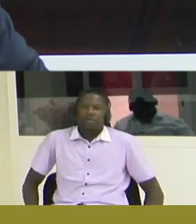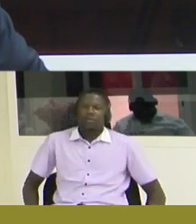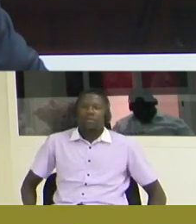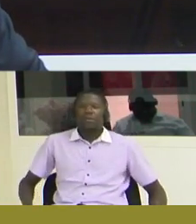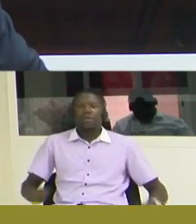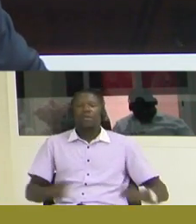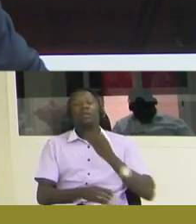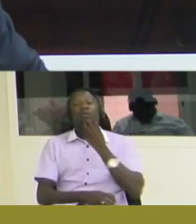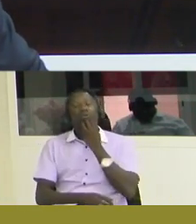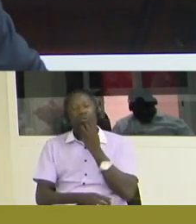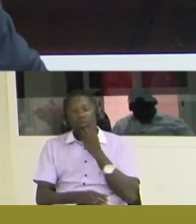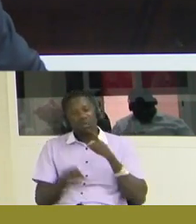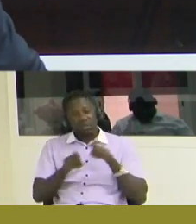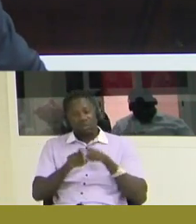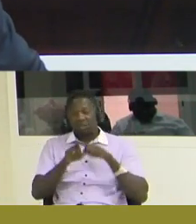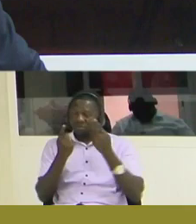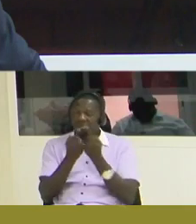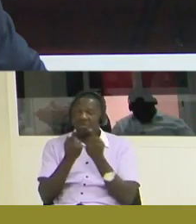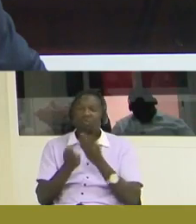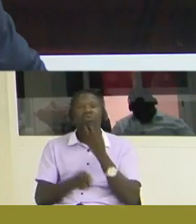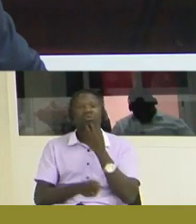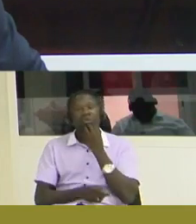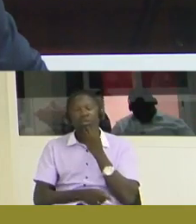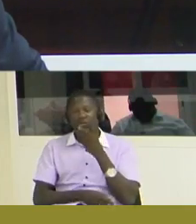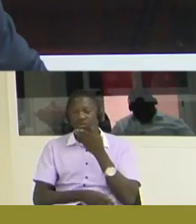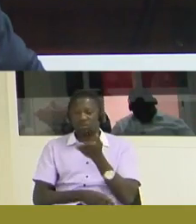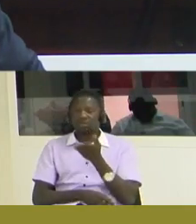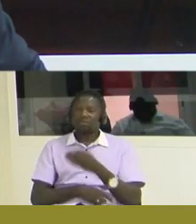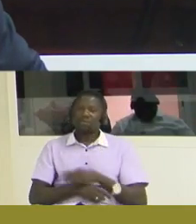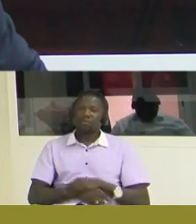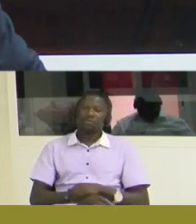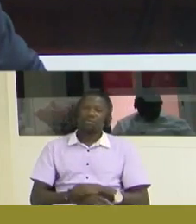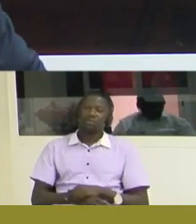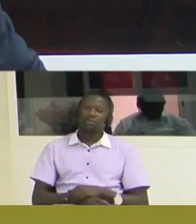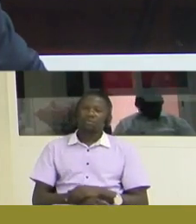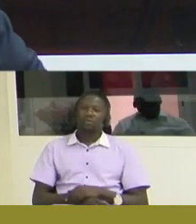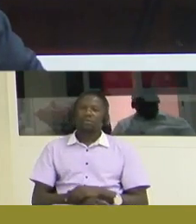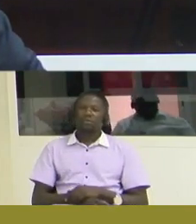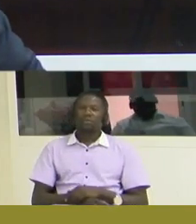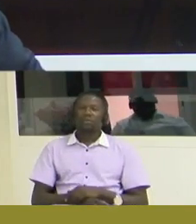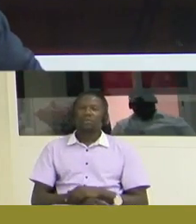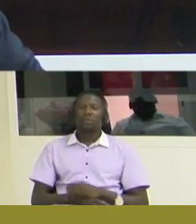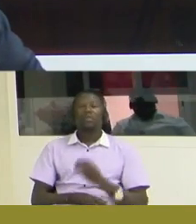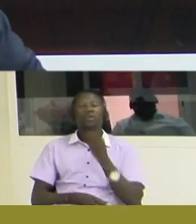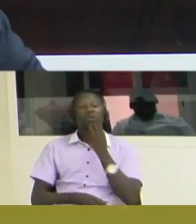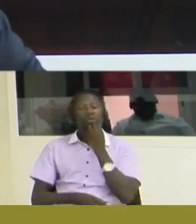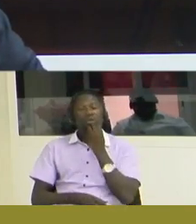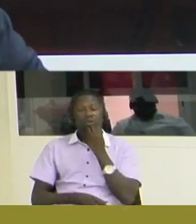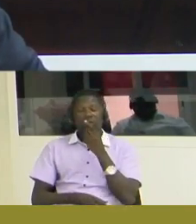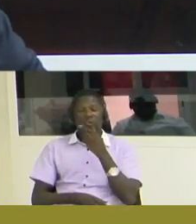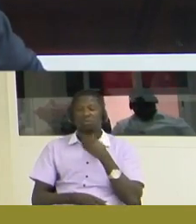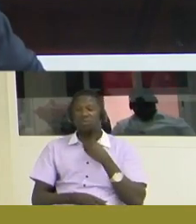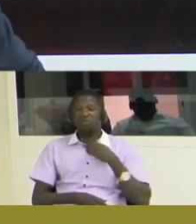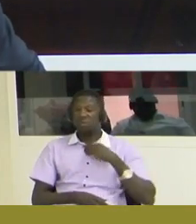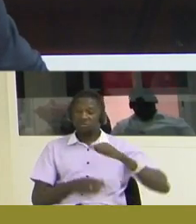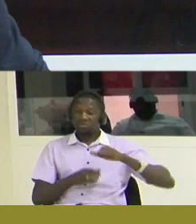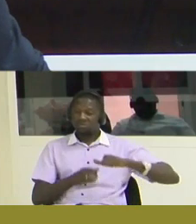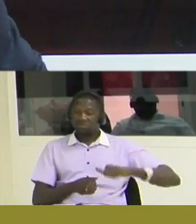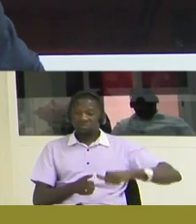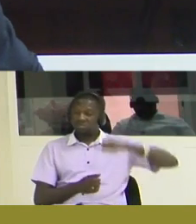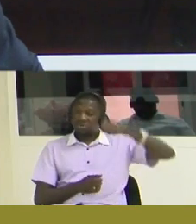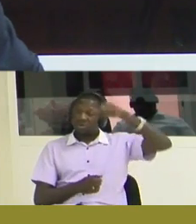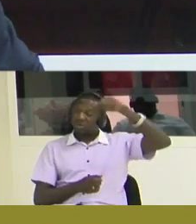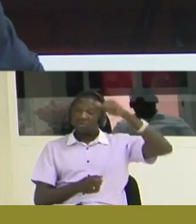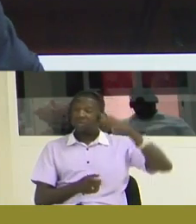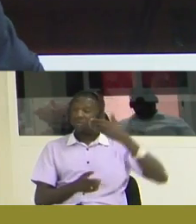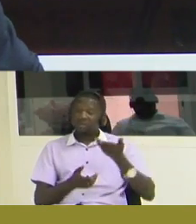I'm the same the same thing applies to say new Davao you see no CC Kahneman blaine yarrow we were brought up in in